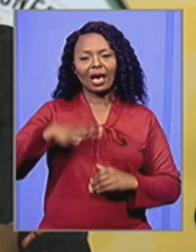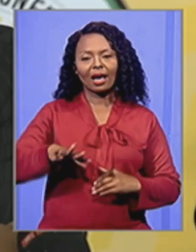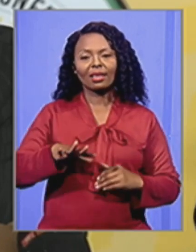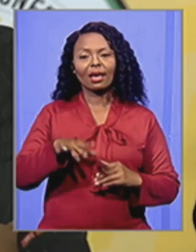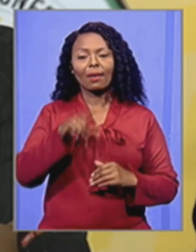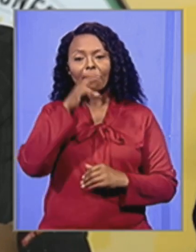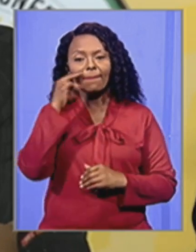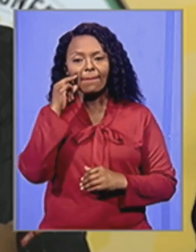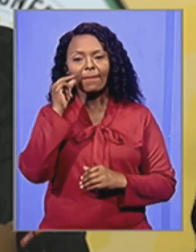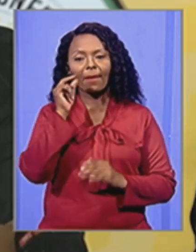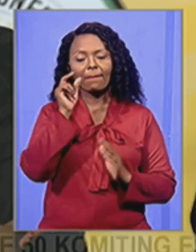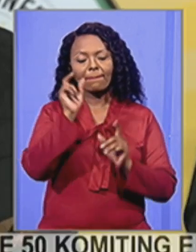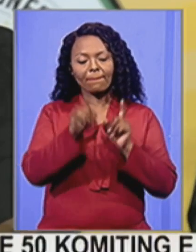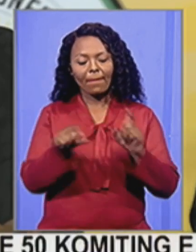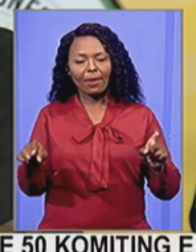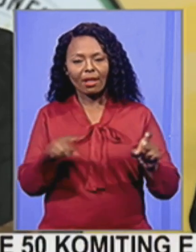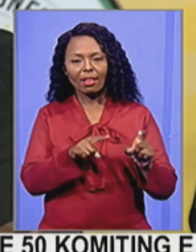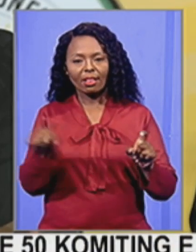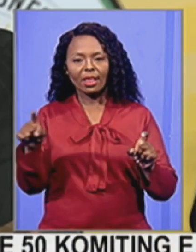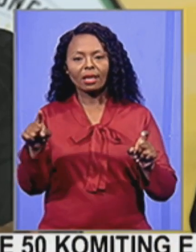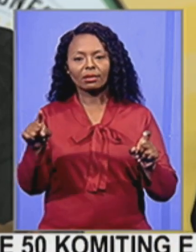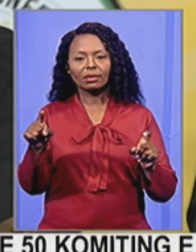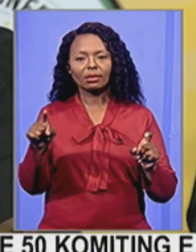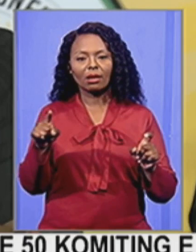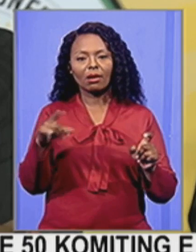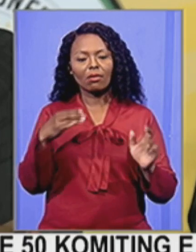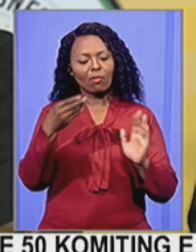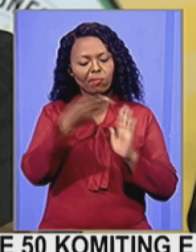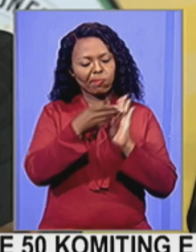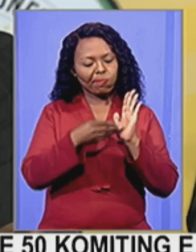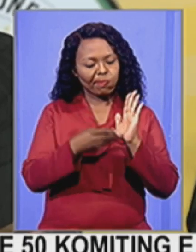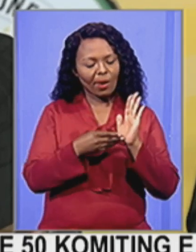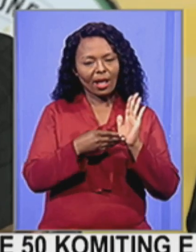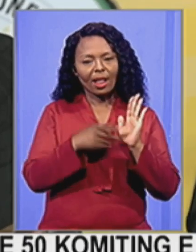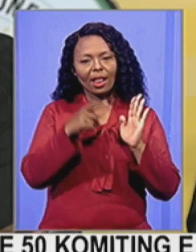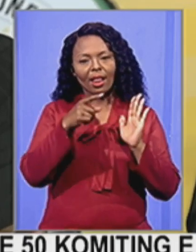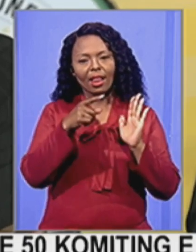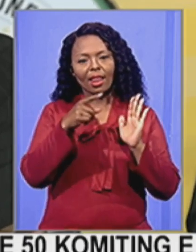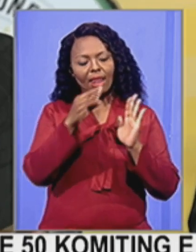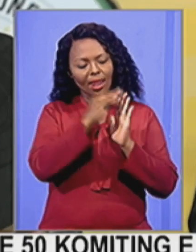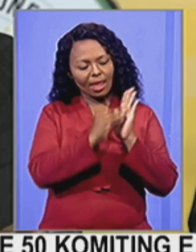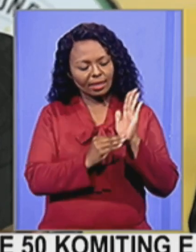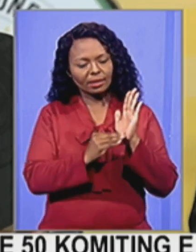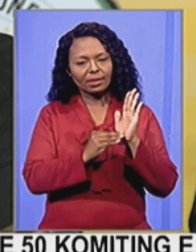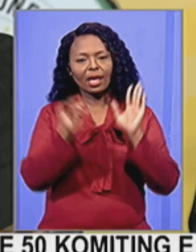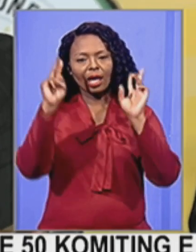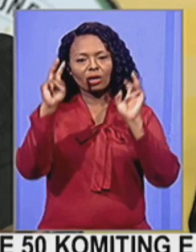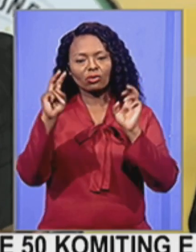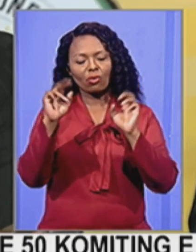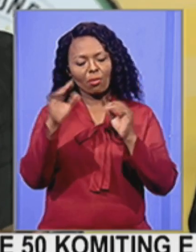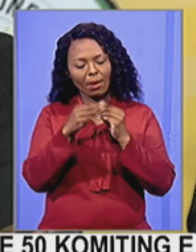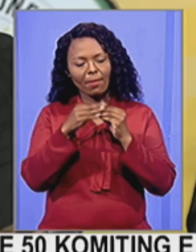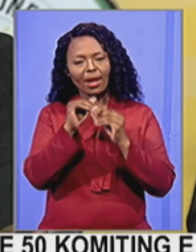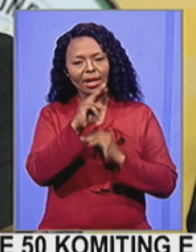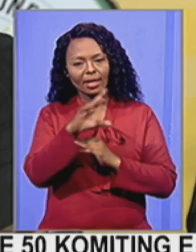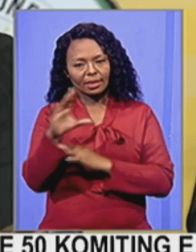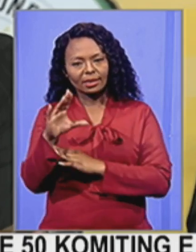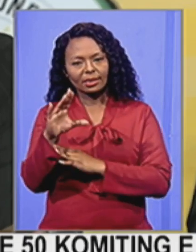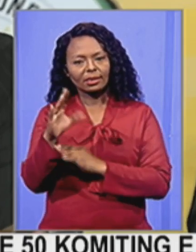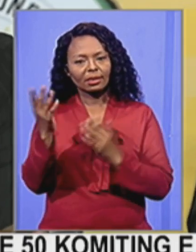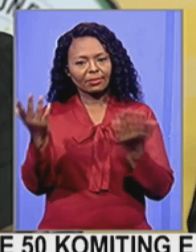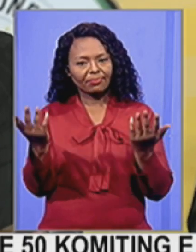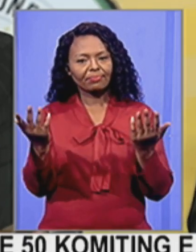who appear on the list with their issues They are members of the ANC And